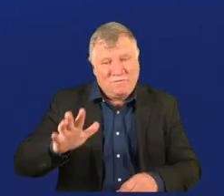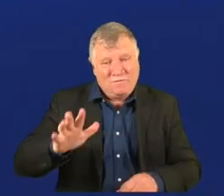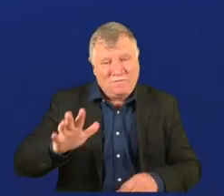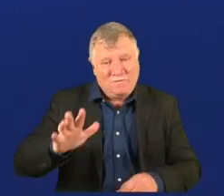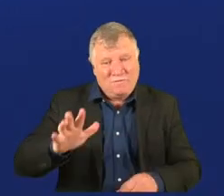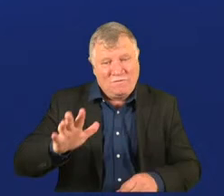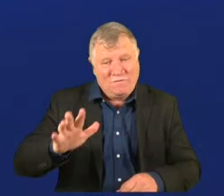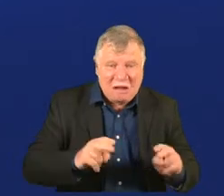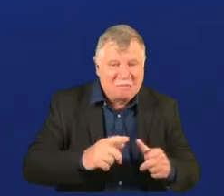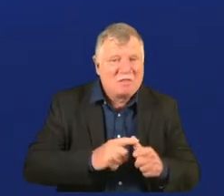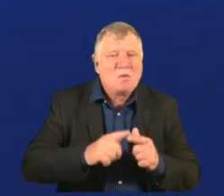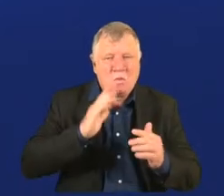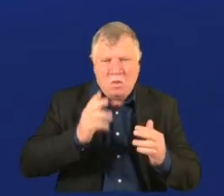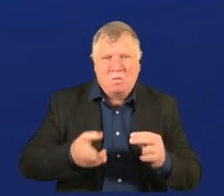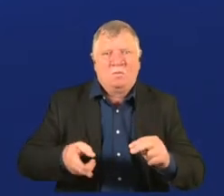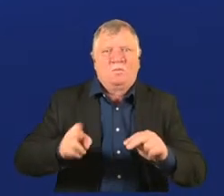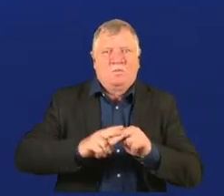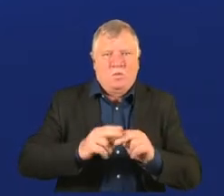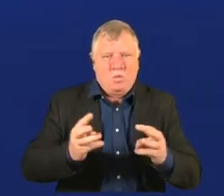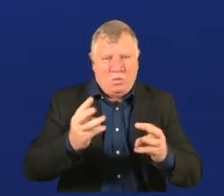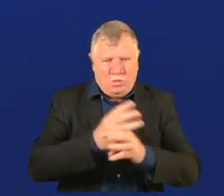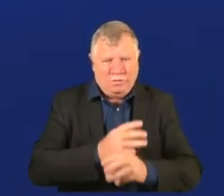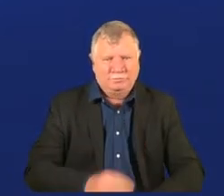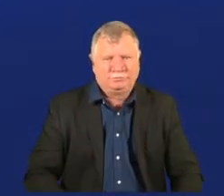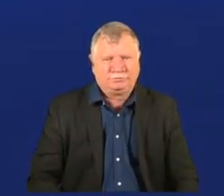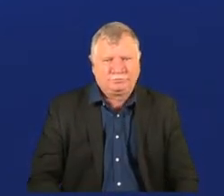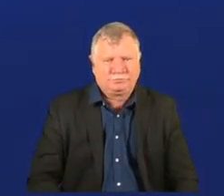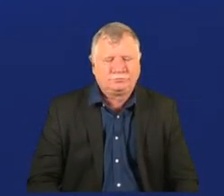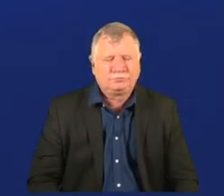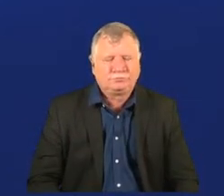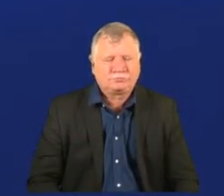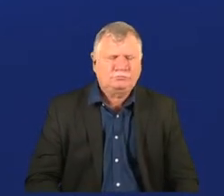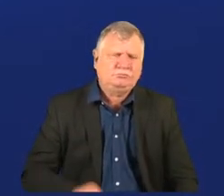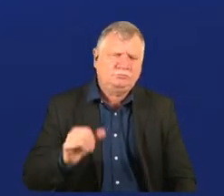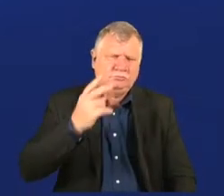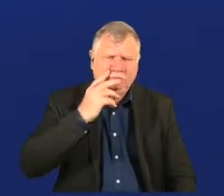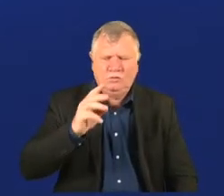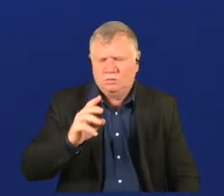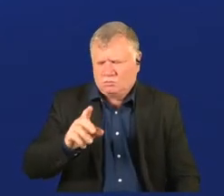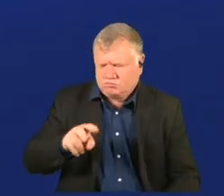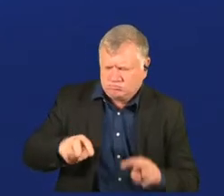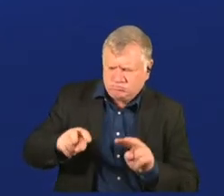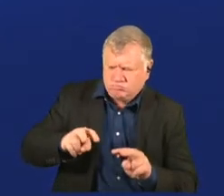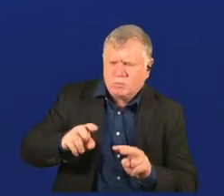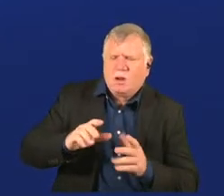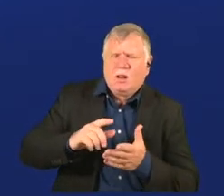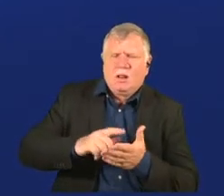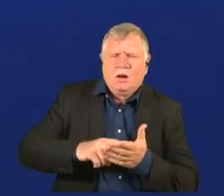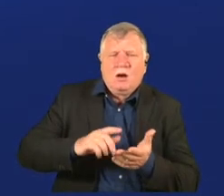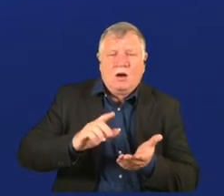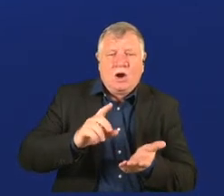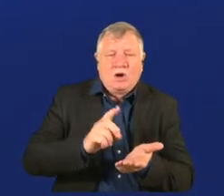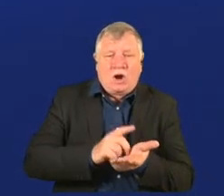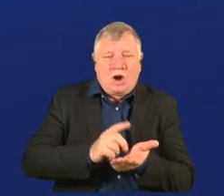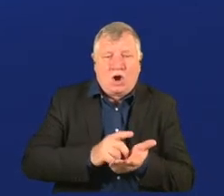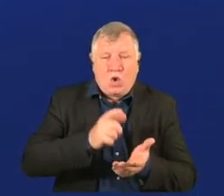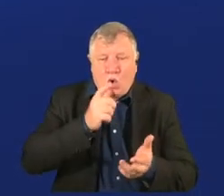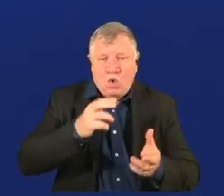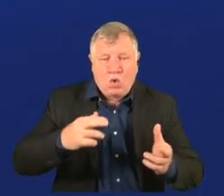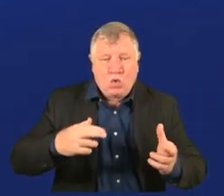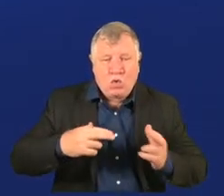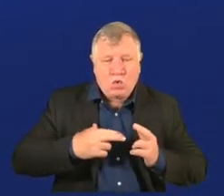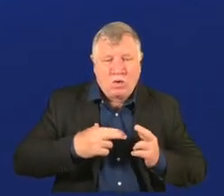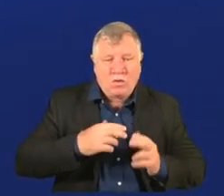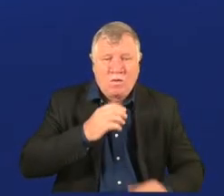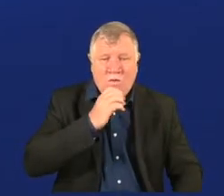2021. We also looked at the model where we took the position that physicians retire by